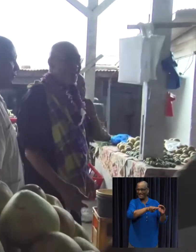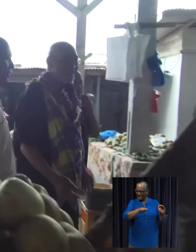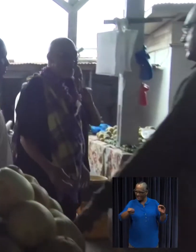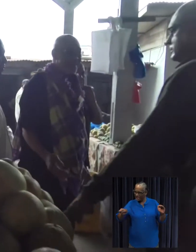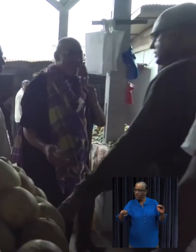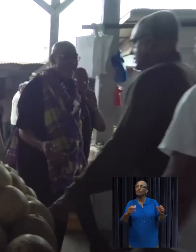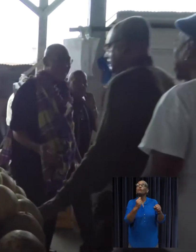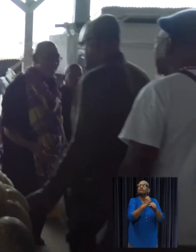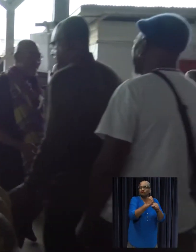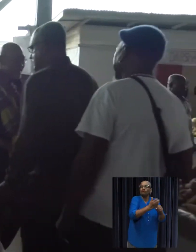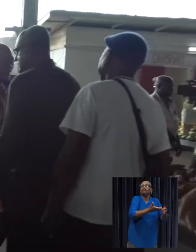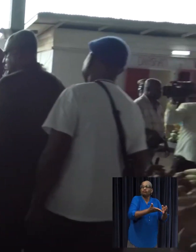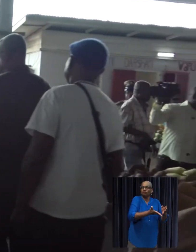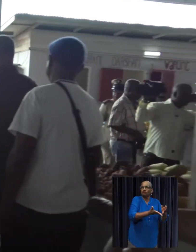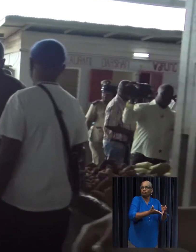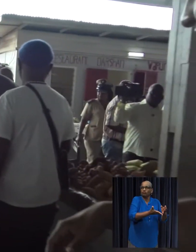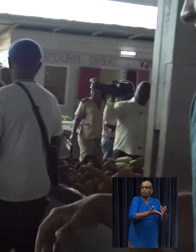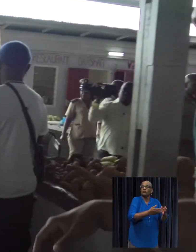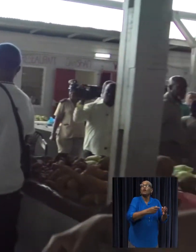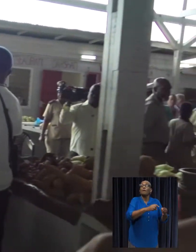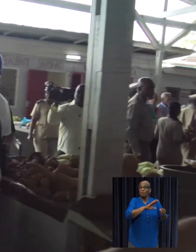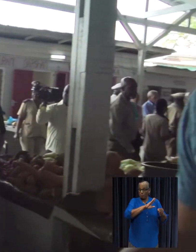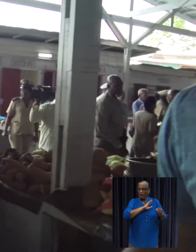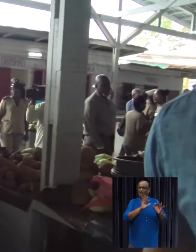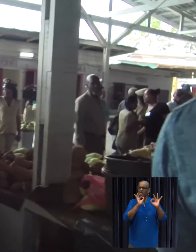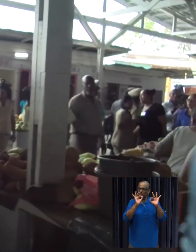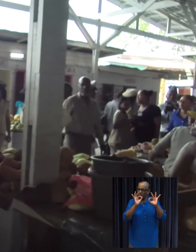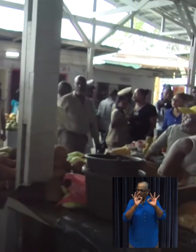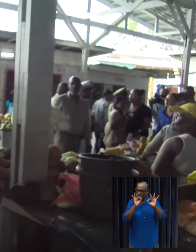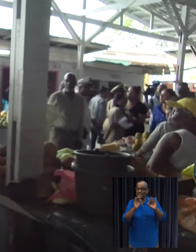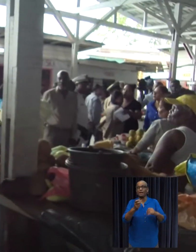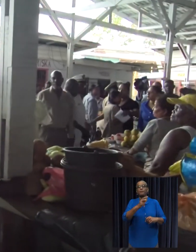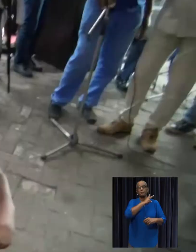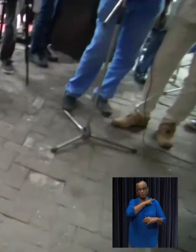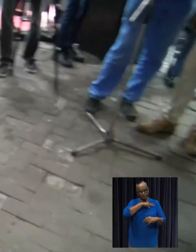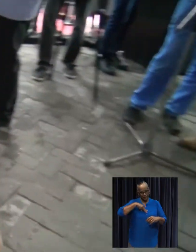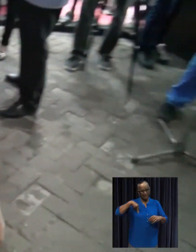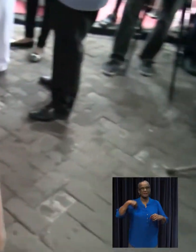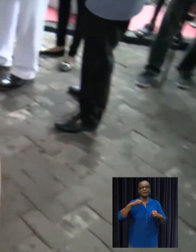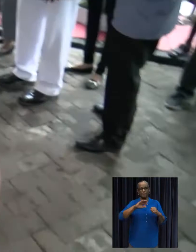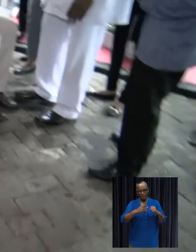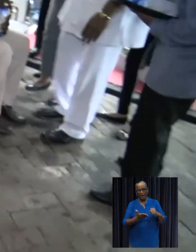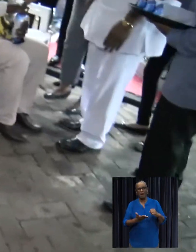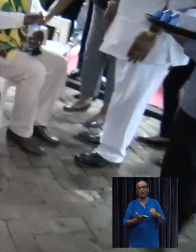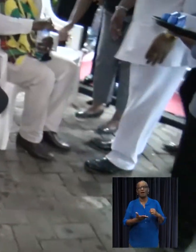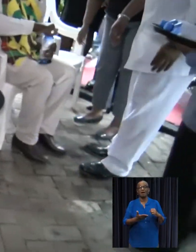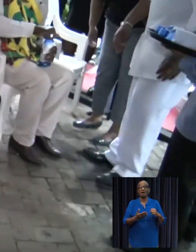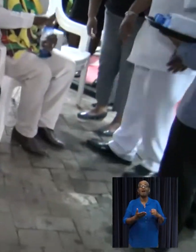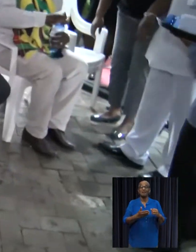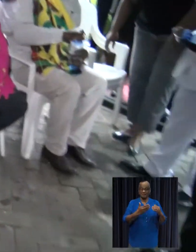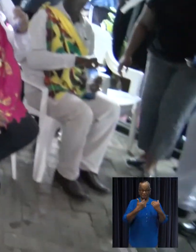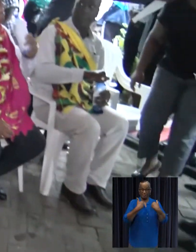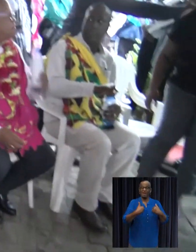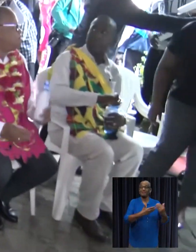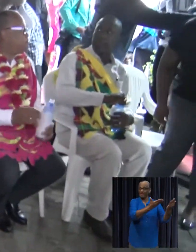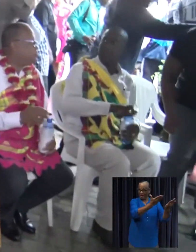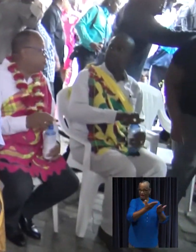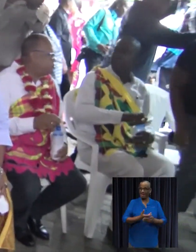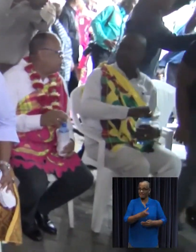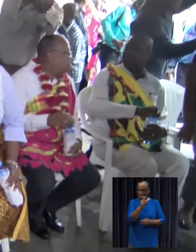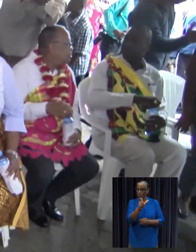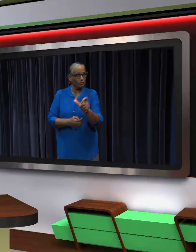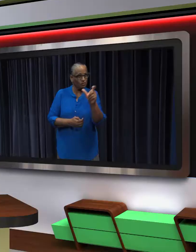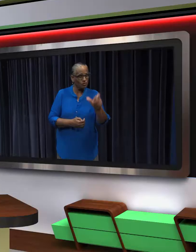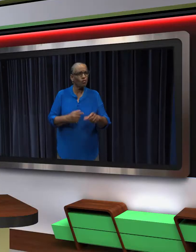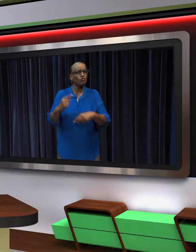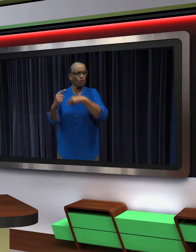Suriname functions as the food basket, for example, in the region. It also works